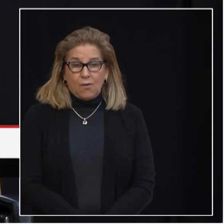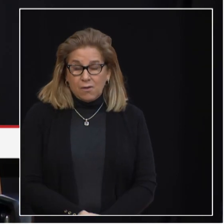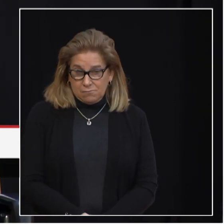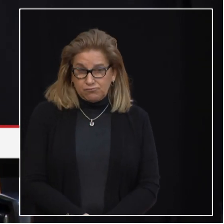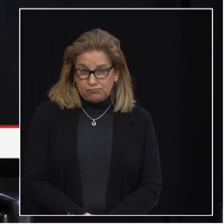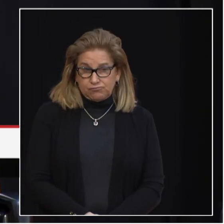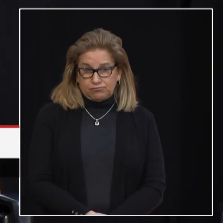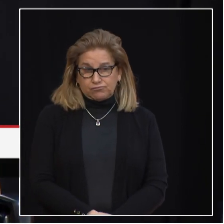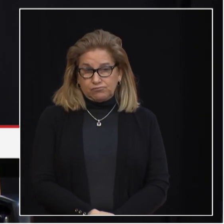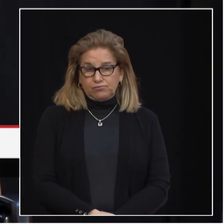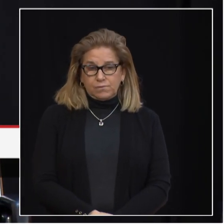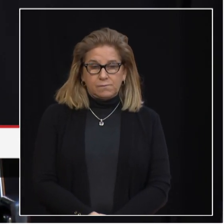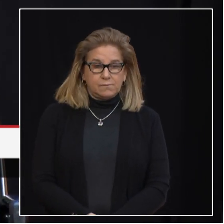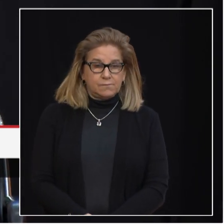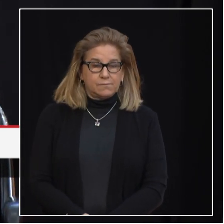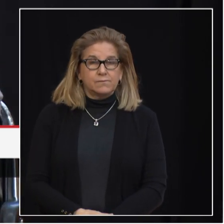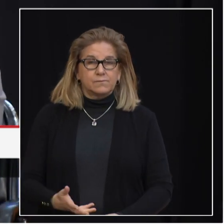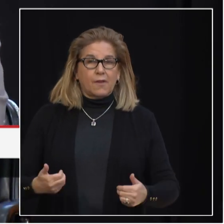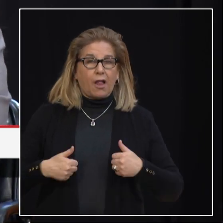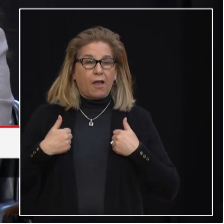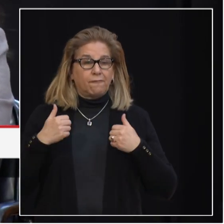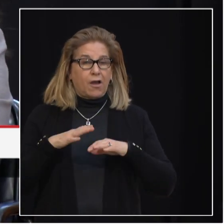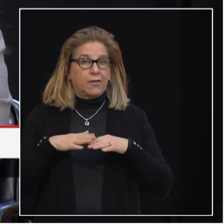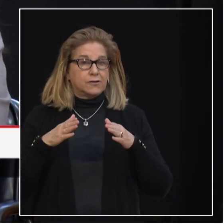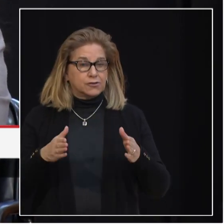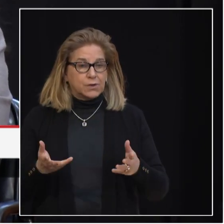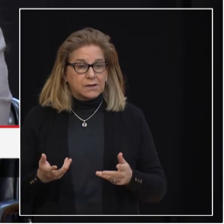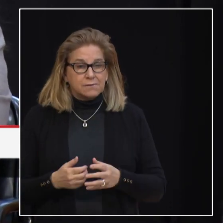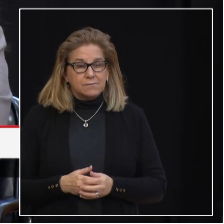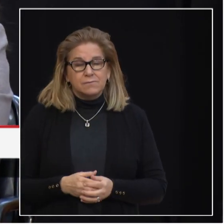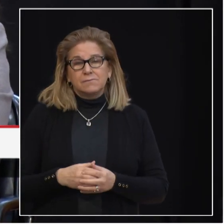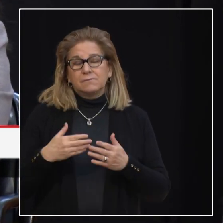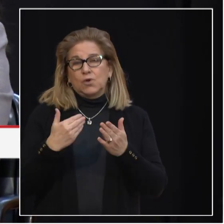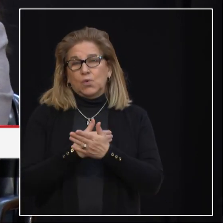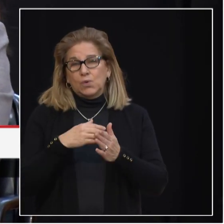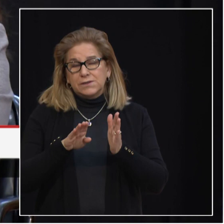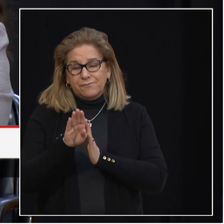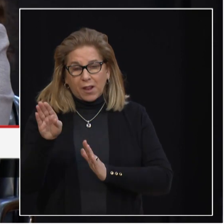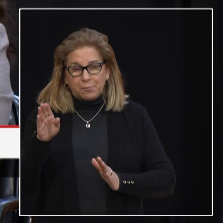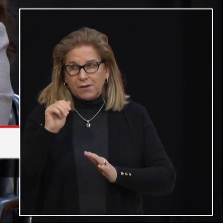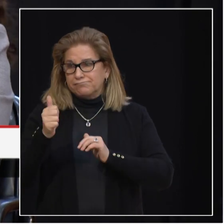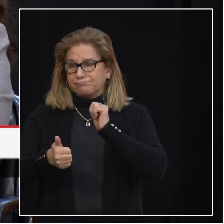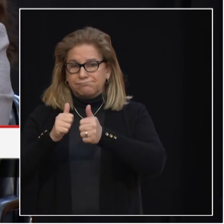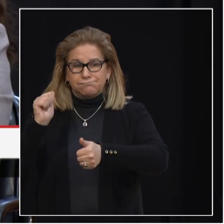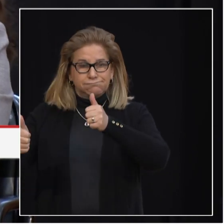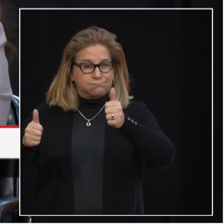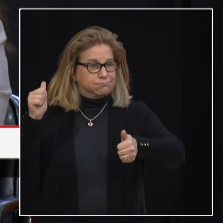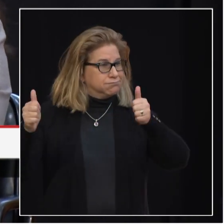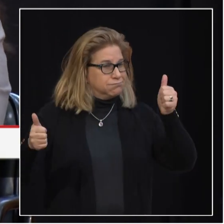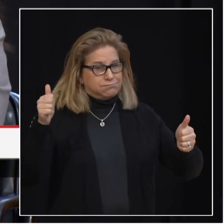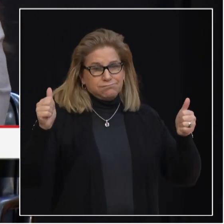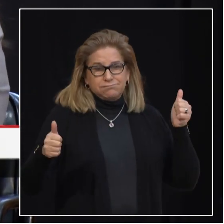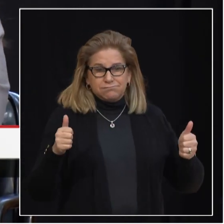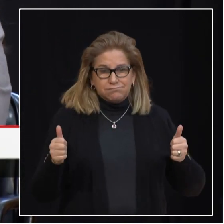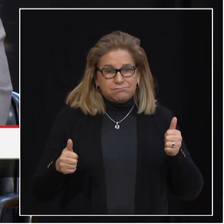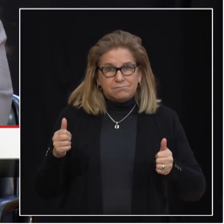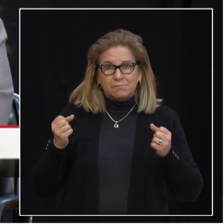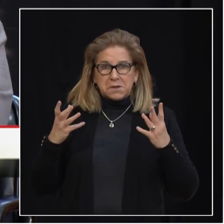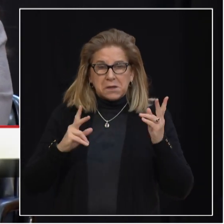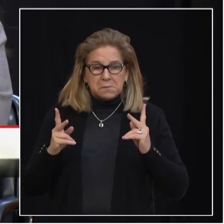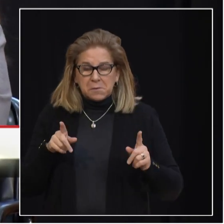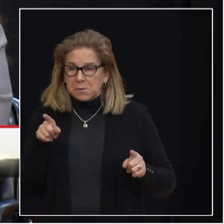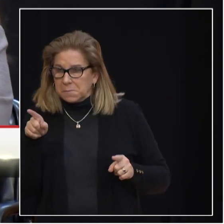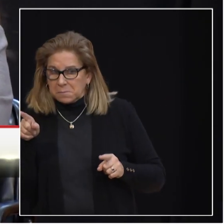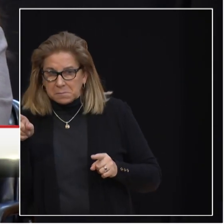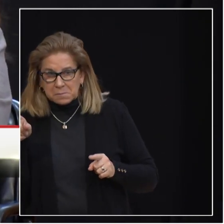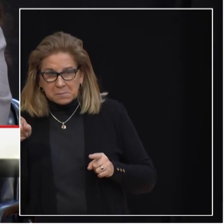development. There's been for a long time now kind of renewed interest in urban living, and that really I think what people